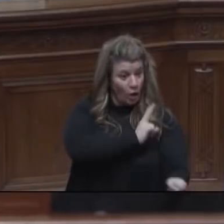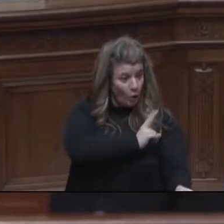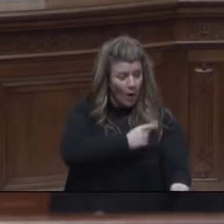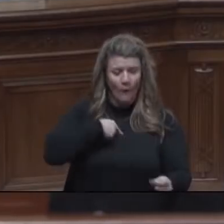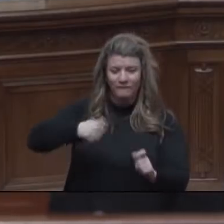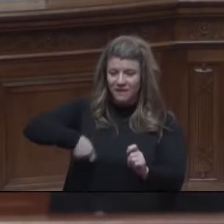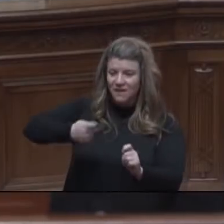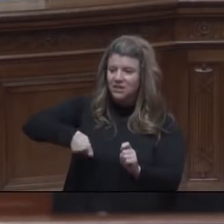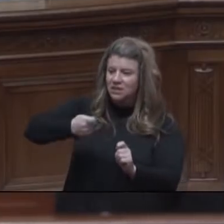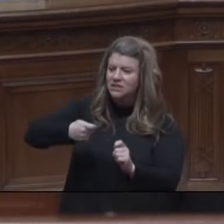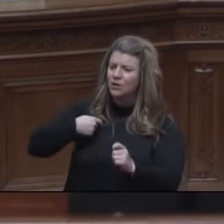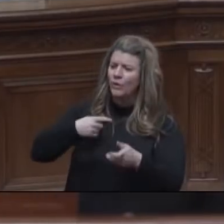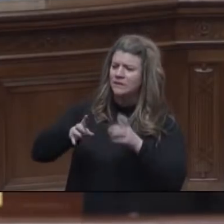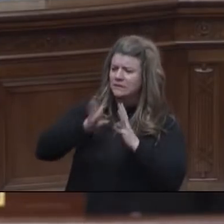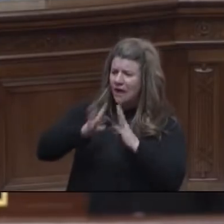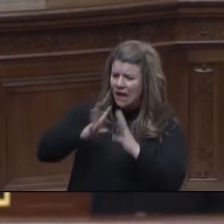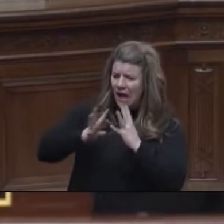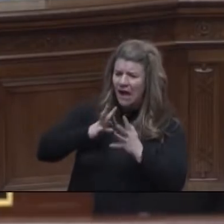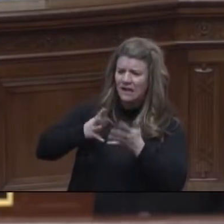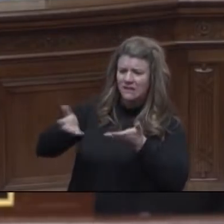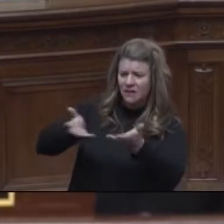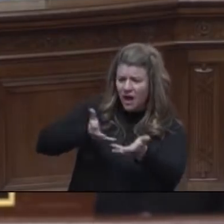and talked and talked to these people,